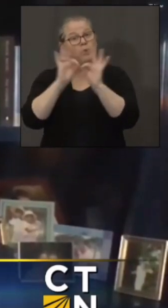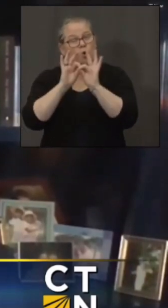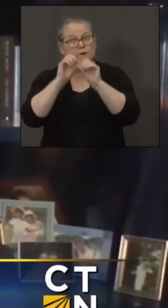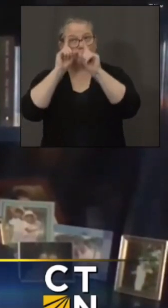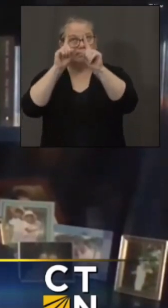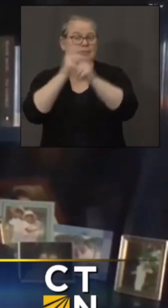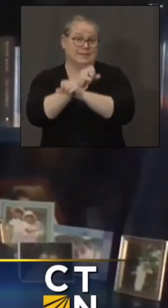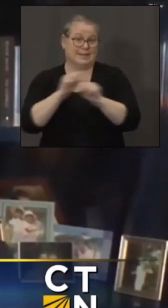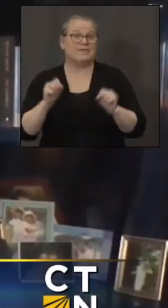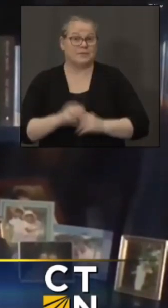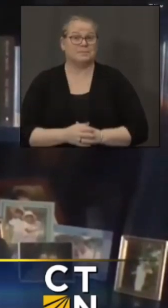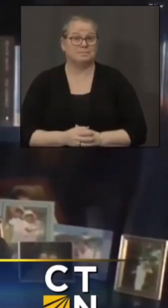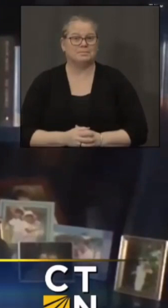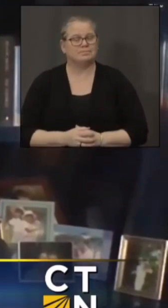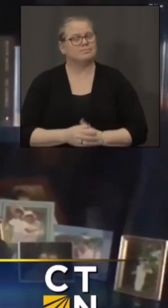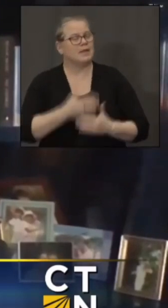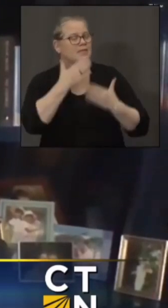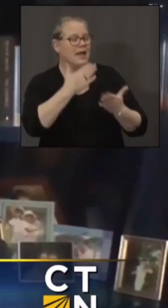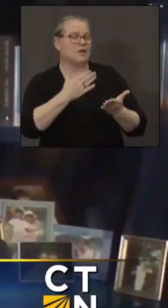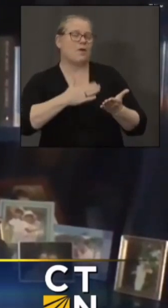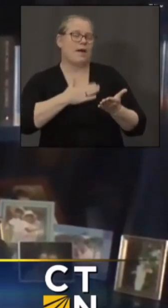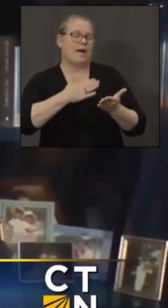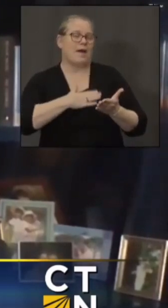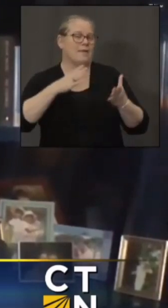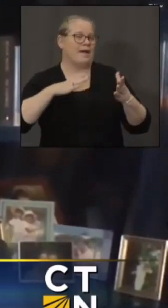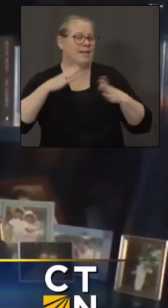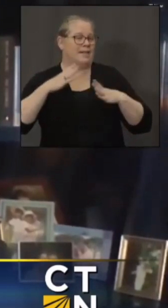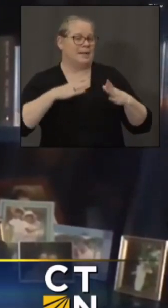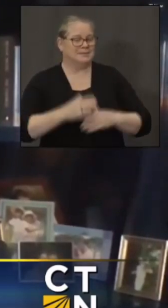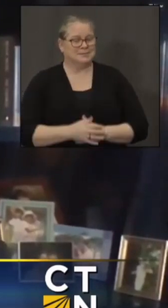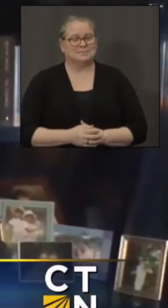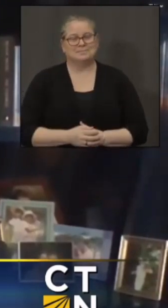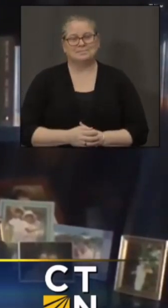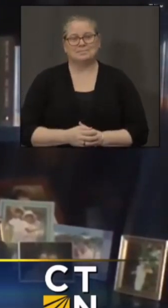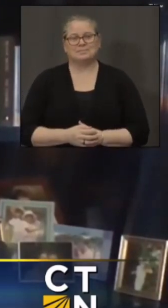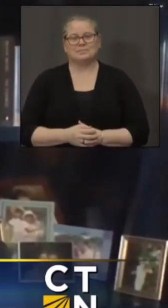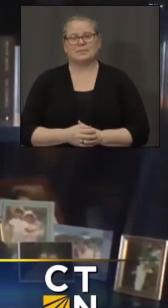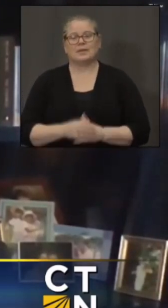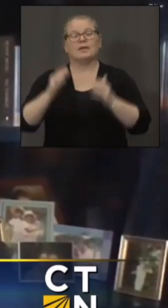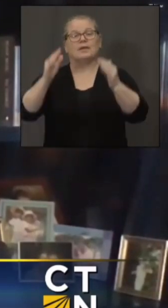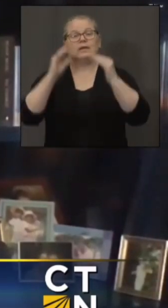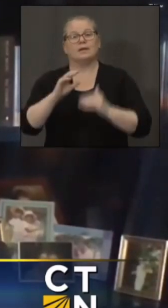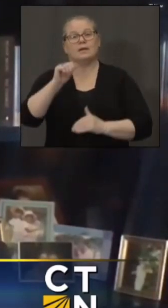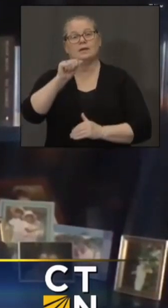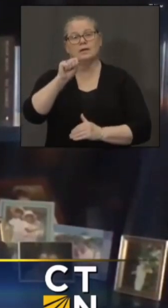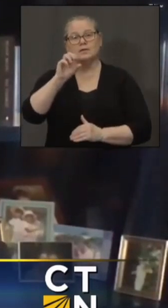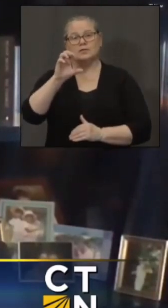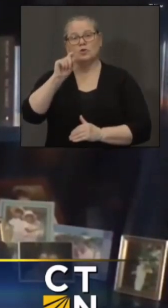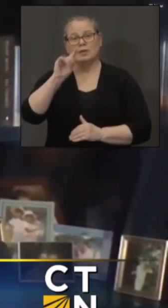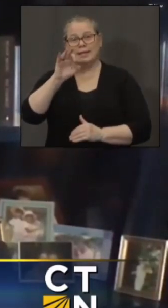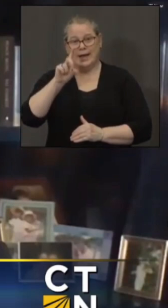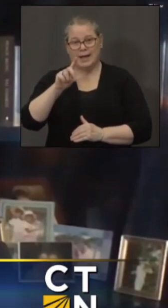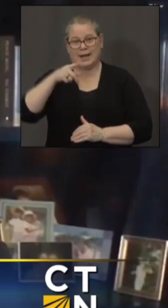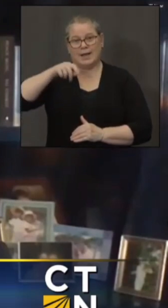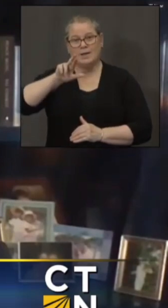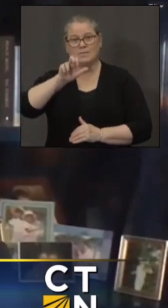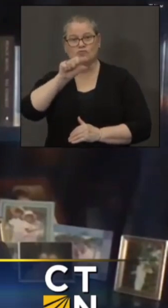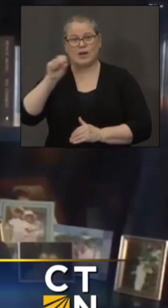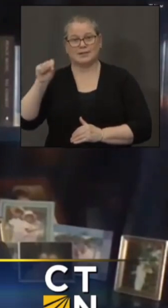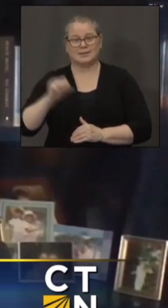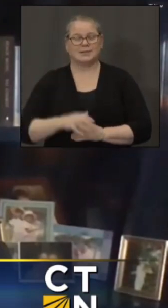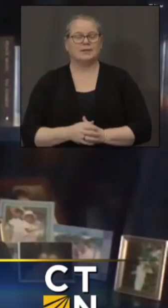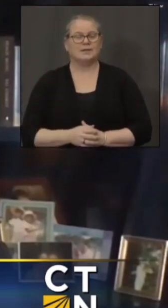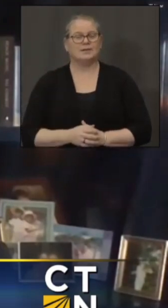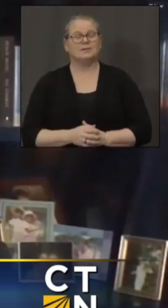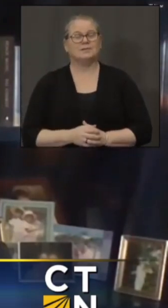All right. Thank you. And happy holidays, everybody. Thank you. The Associated Press. Good